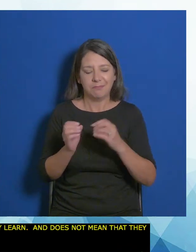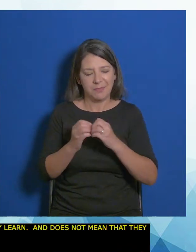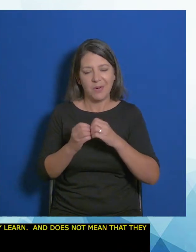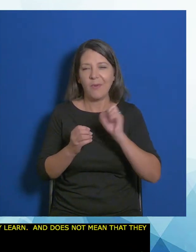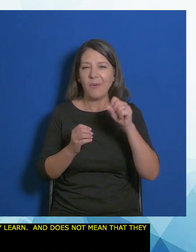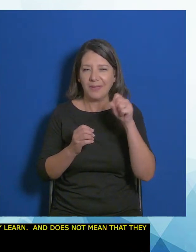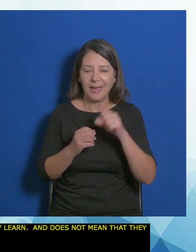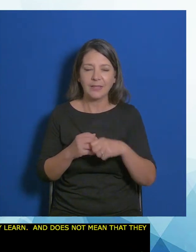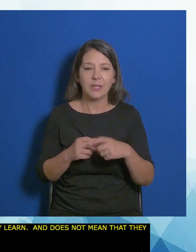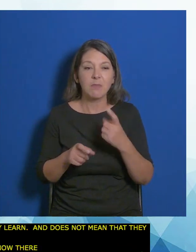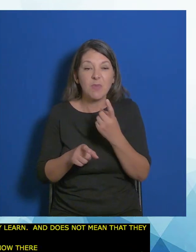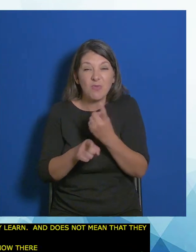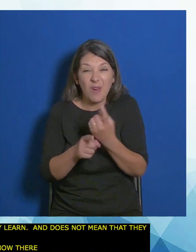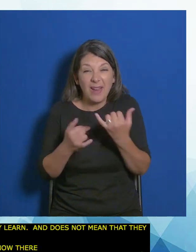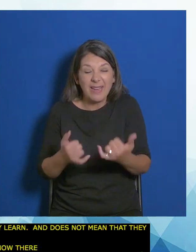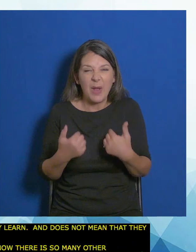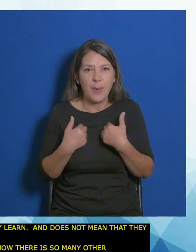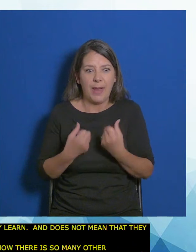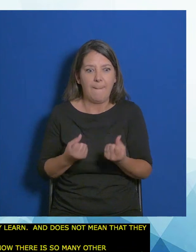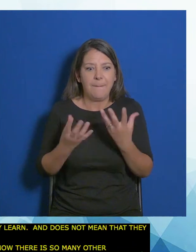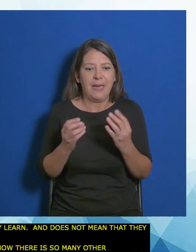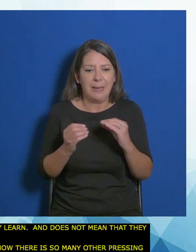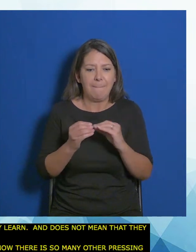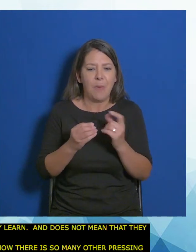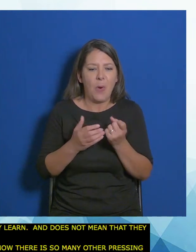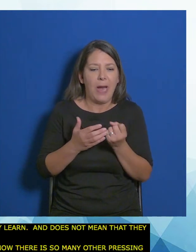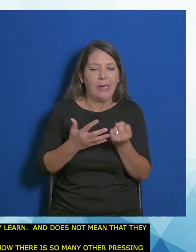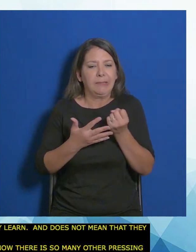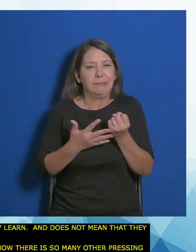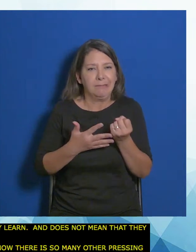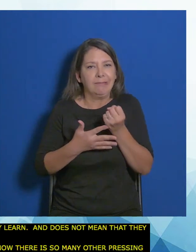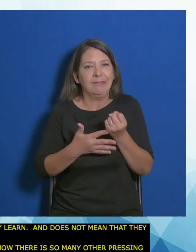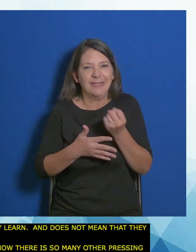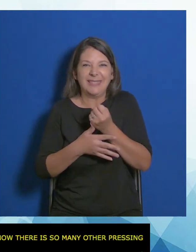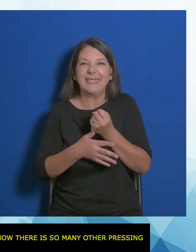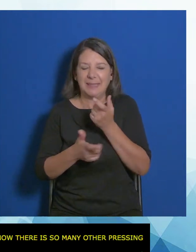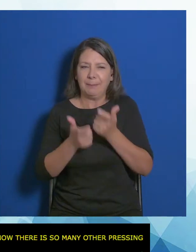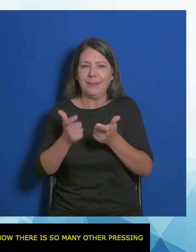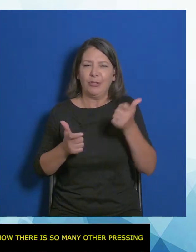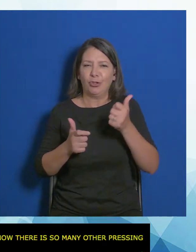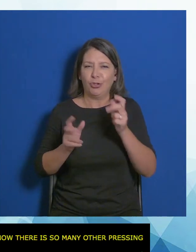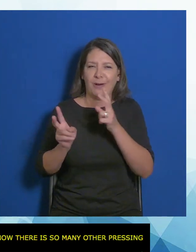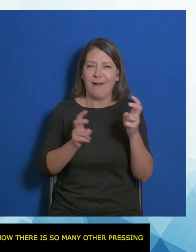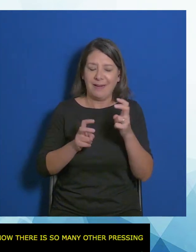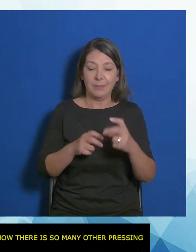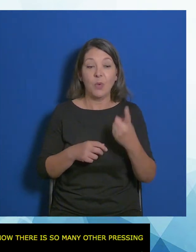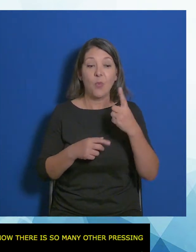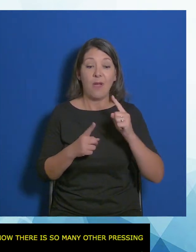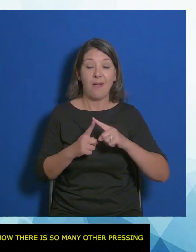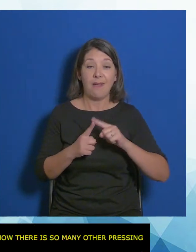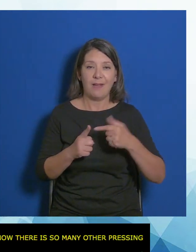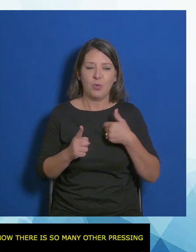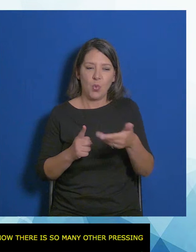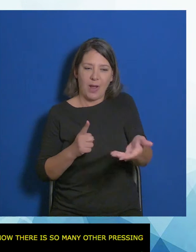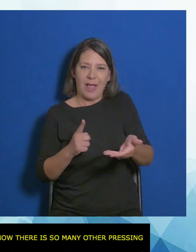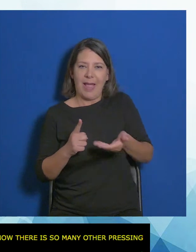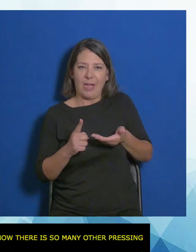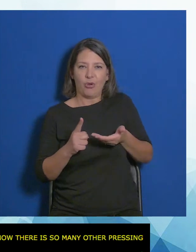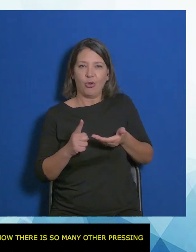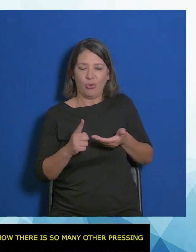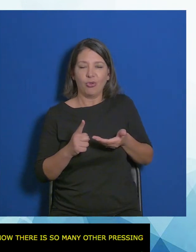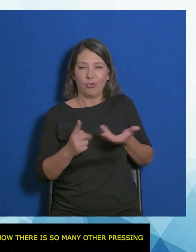so many other pressing things and big items. One is hiring. One